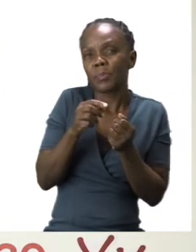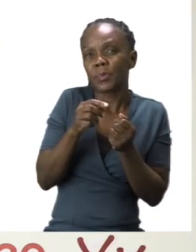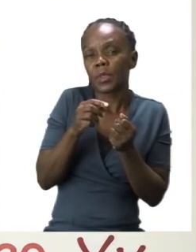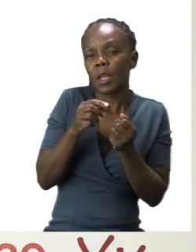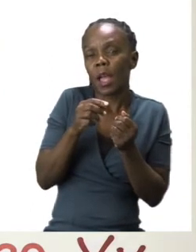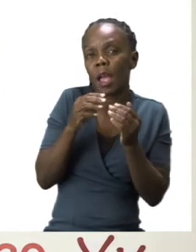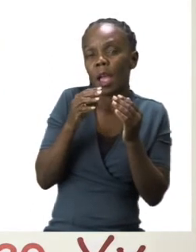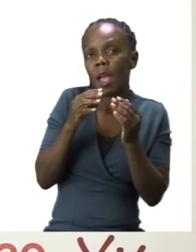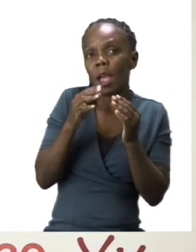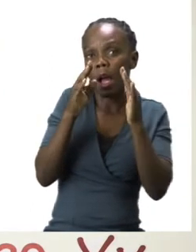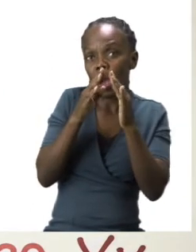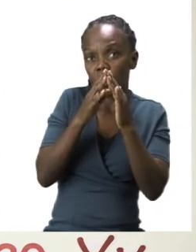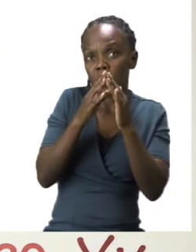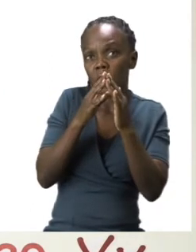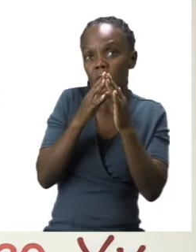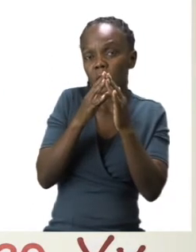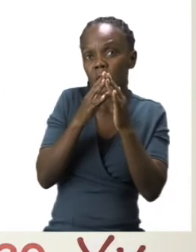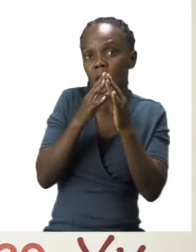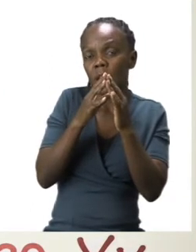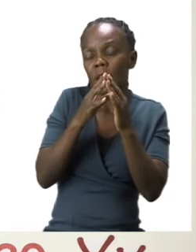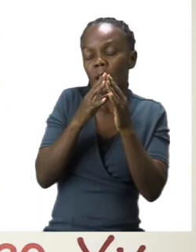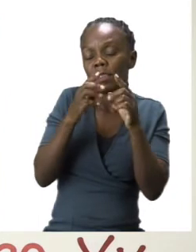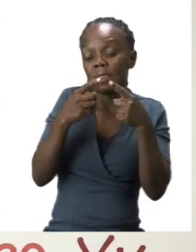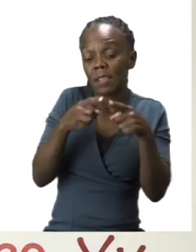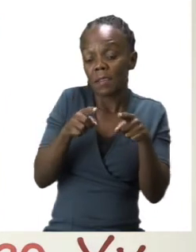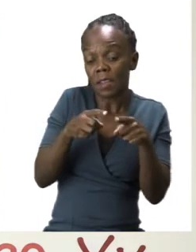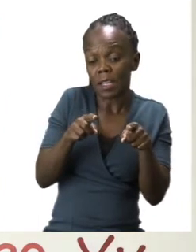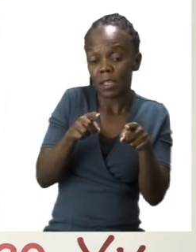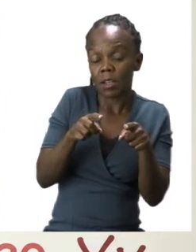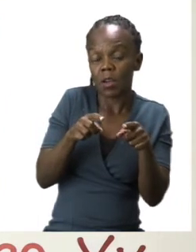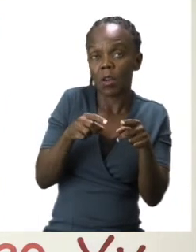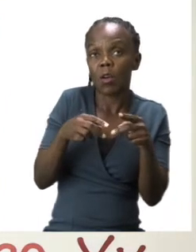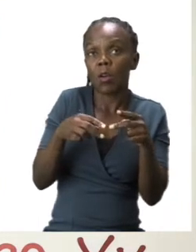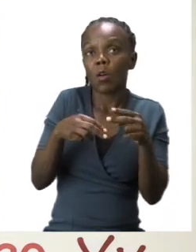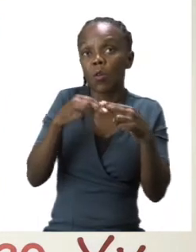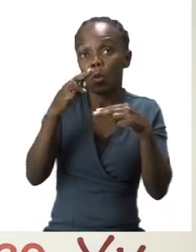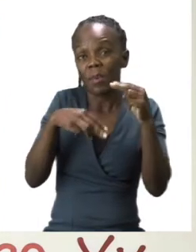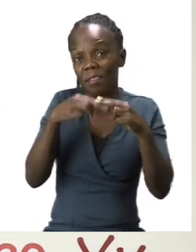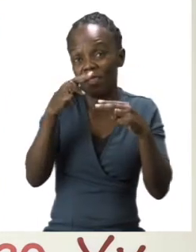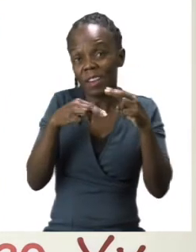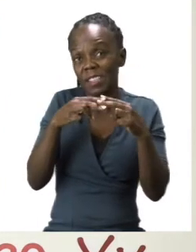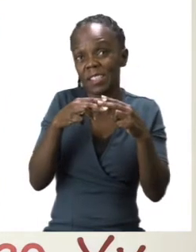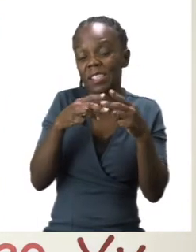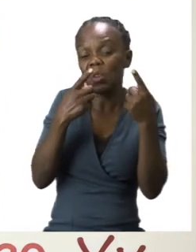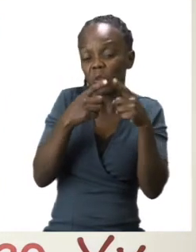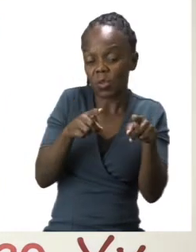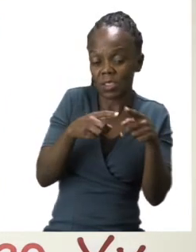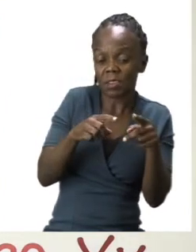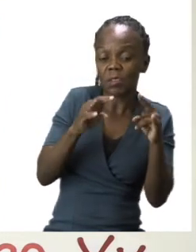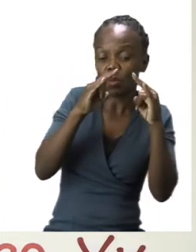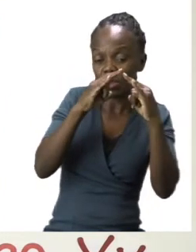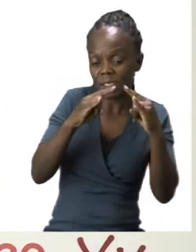flats because they are not allowed a lot of people. And it is also different from the tent because